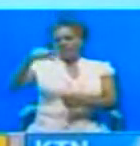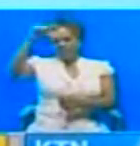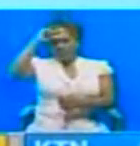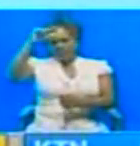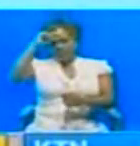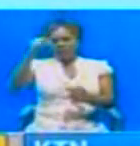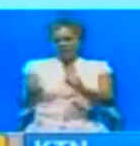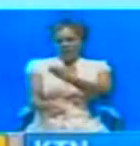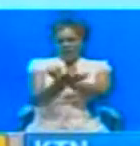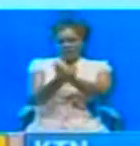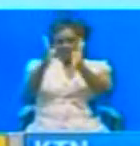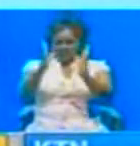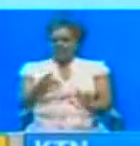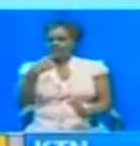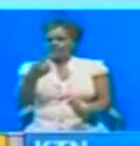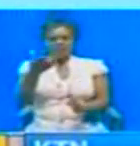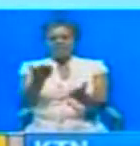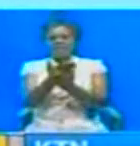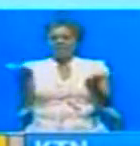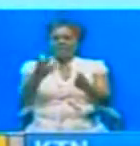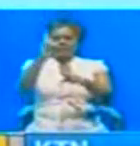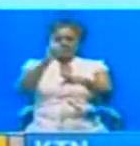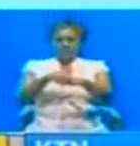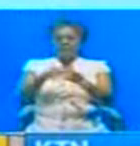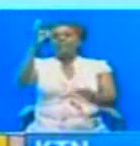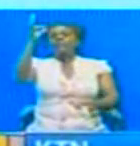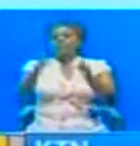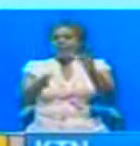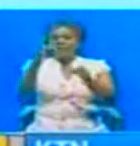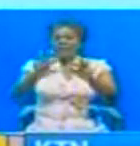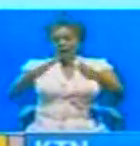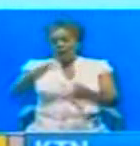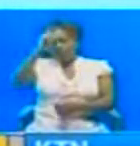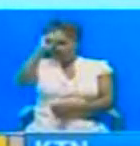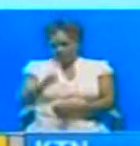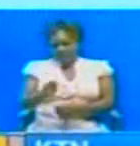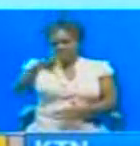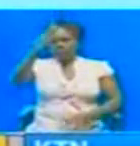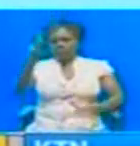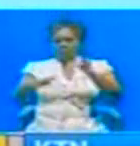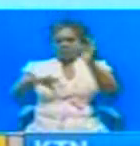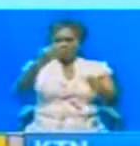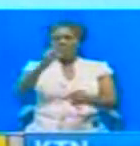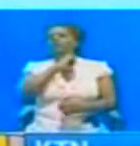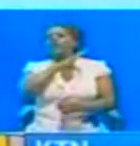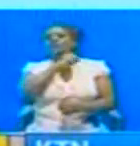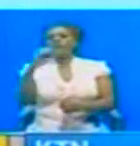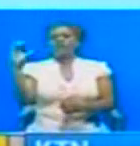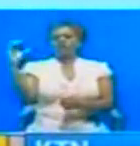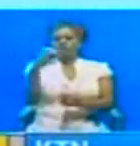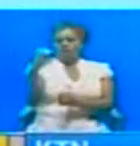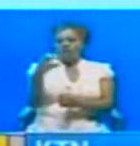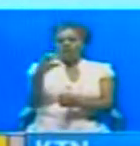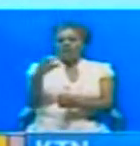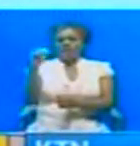legal advisor says the case may take any turn depending on how the judges analyse court's argument. Attorney General Githu